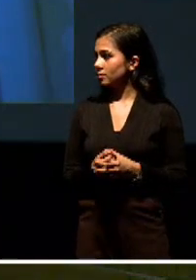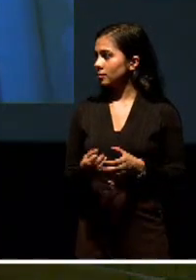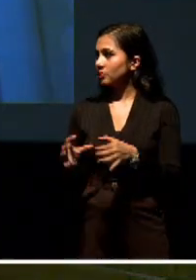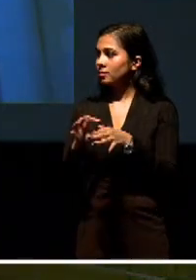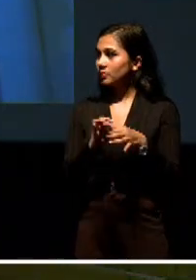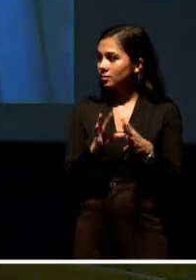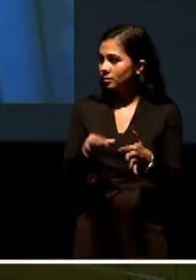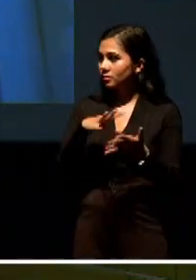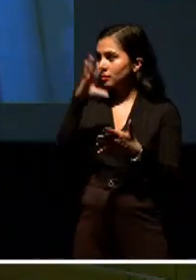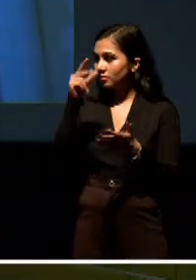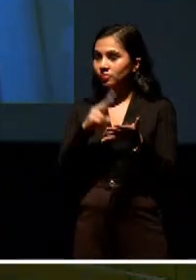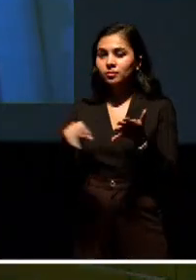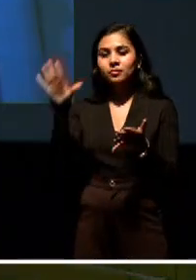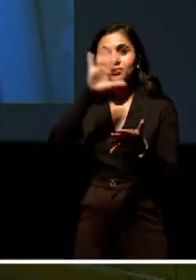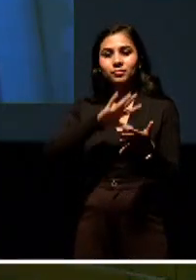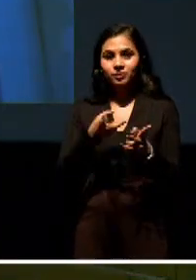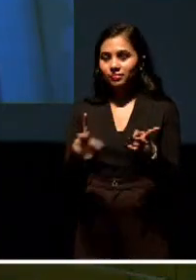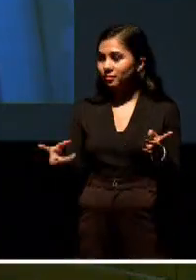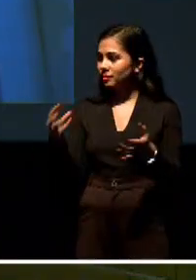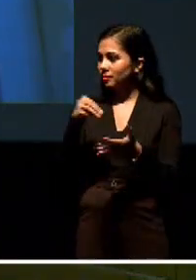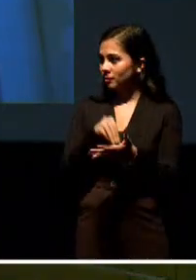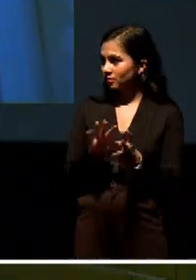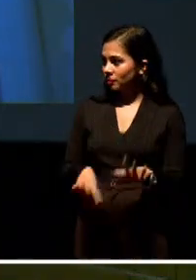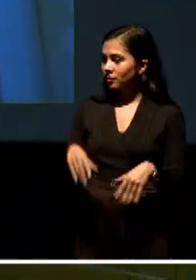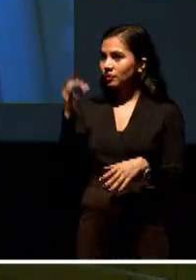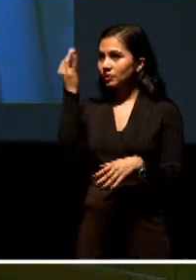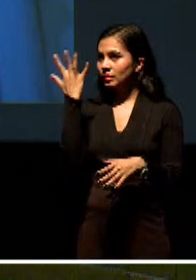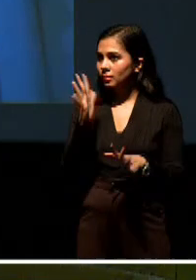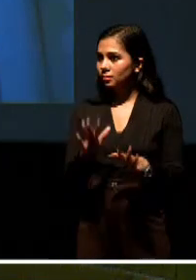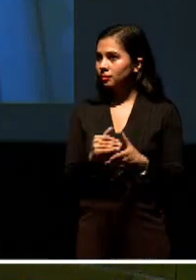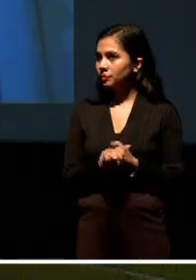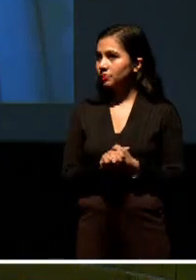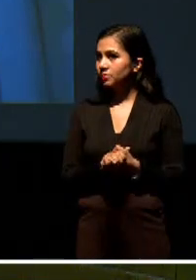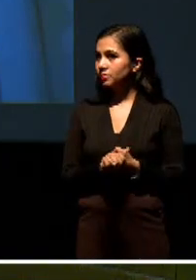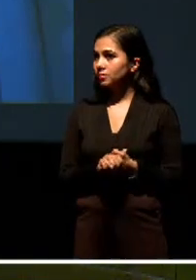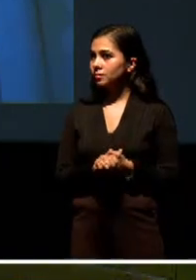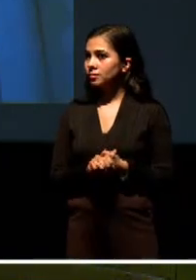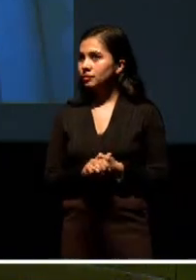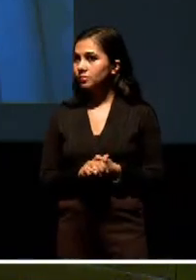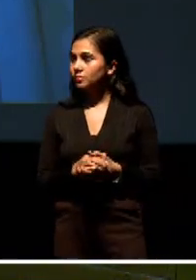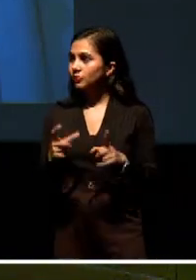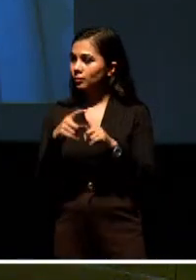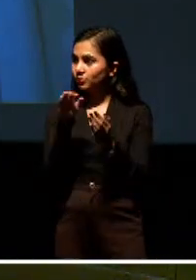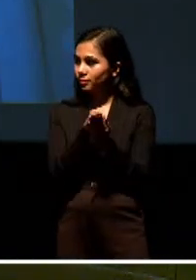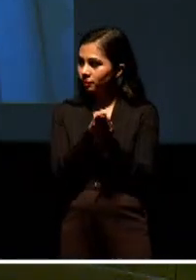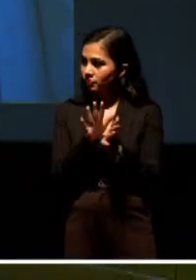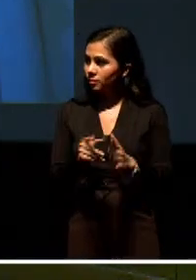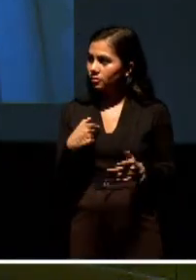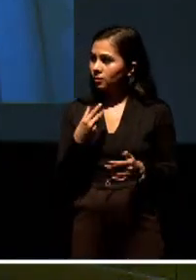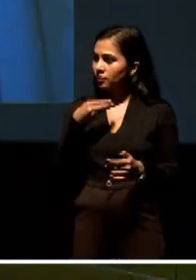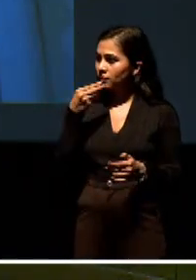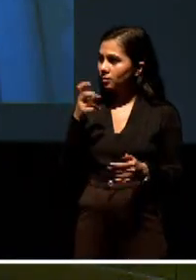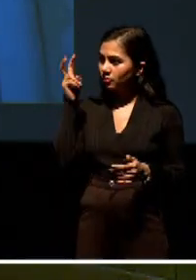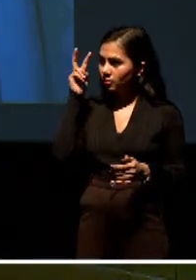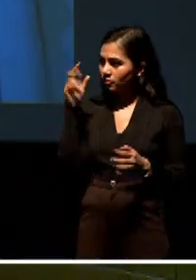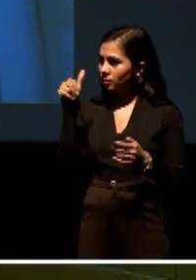Shant from National Association of Blind. I had filmed him many years back on camera for a documentary. My question is that,